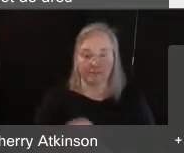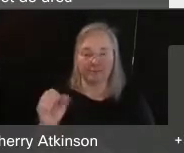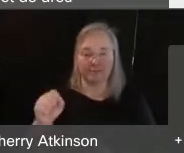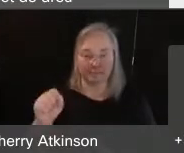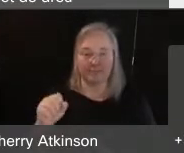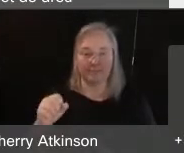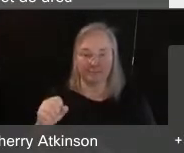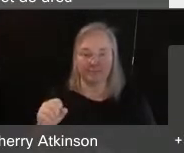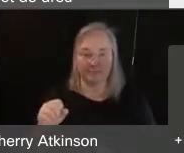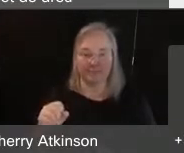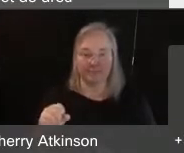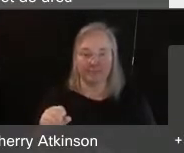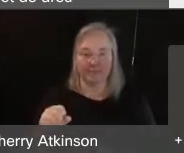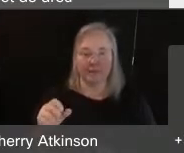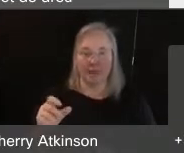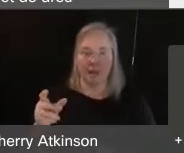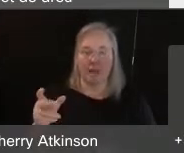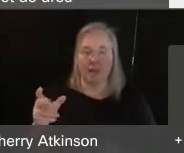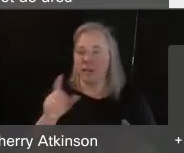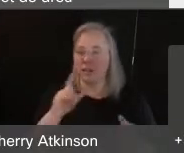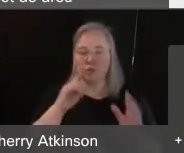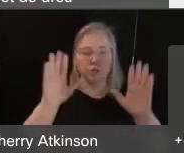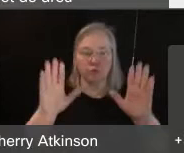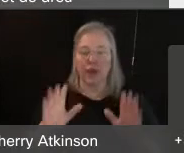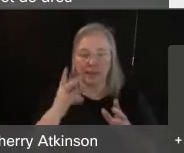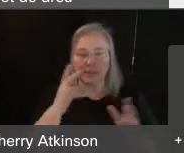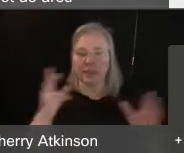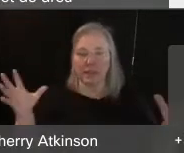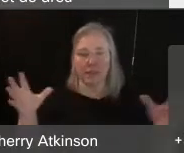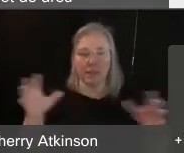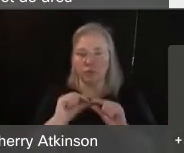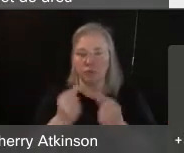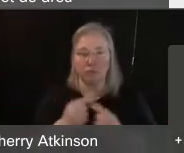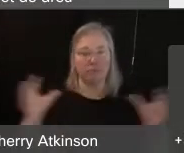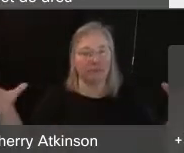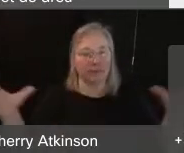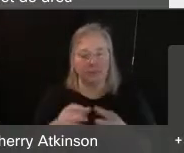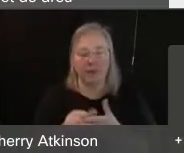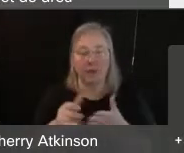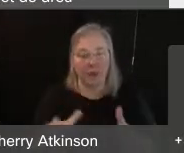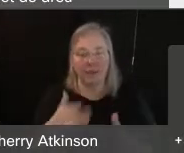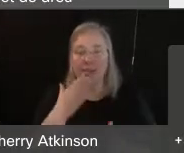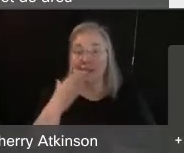it's great to see them come together that way. So thank you, Richard, for saying